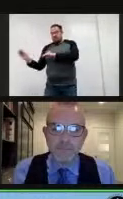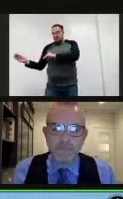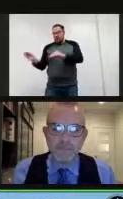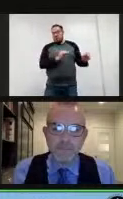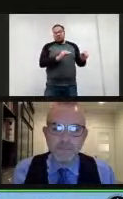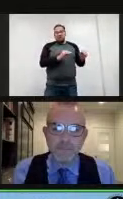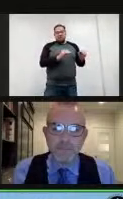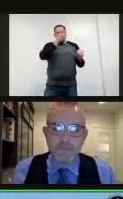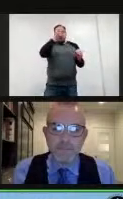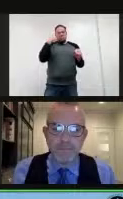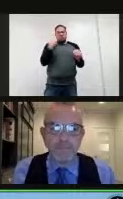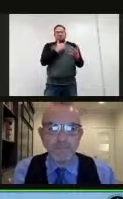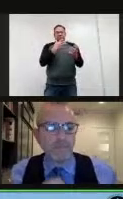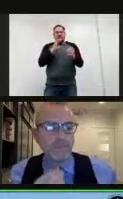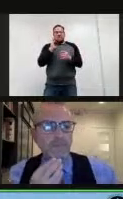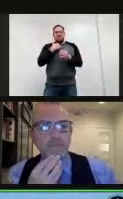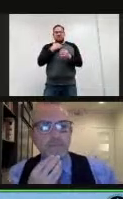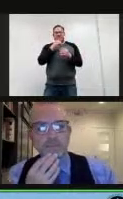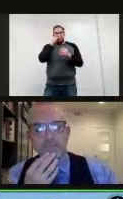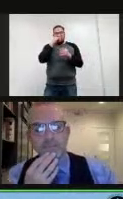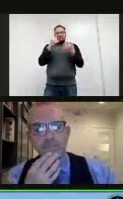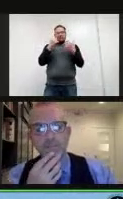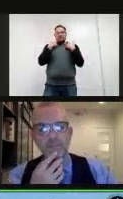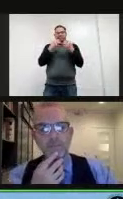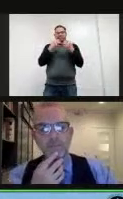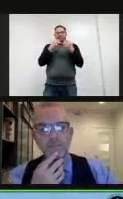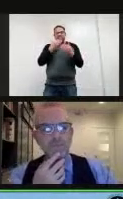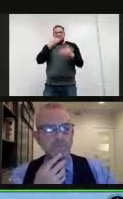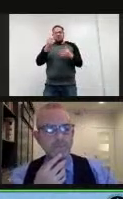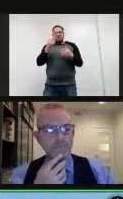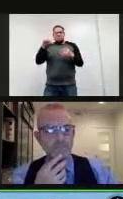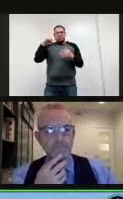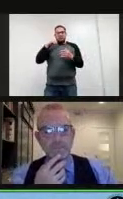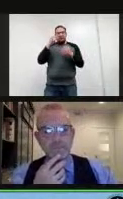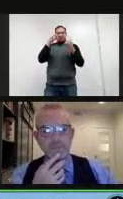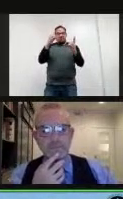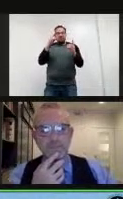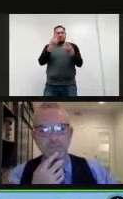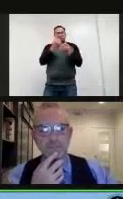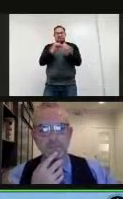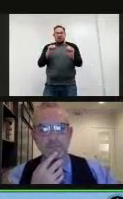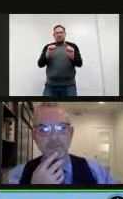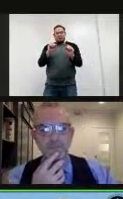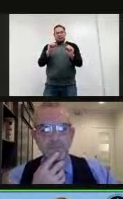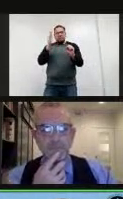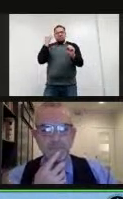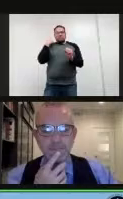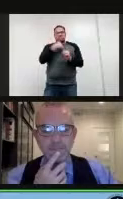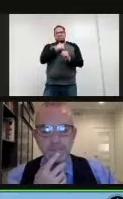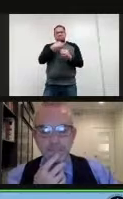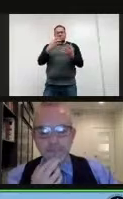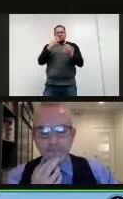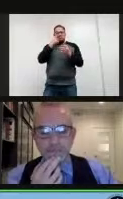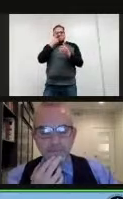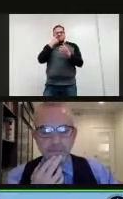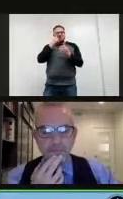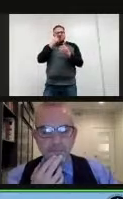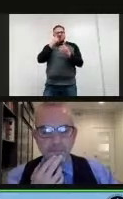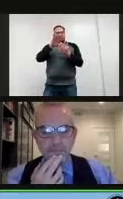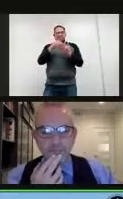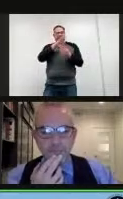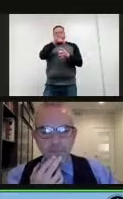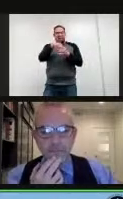want our children to have the best quality of education and for children to be safe. That's why we would like to be involved.